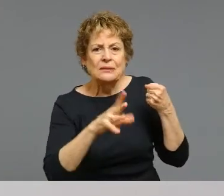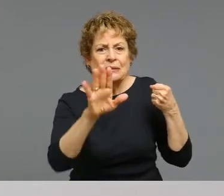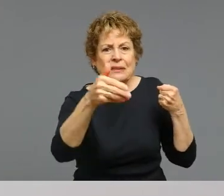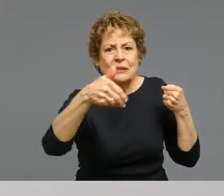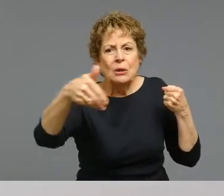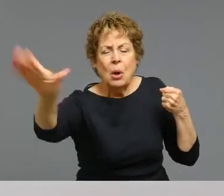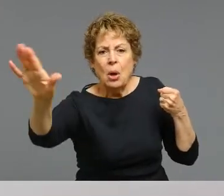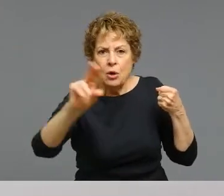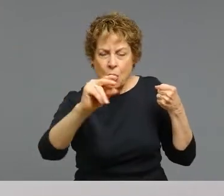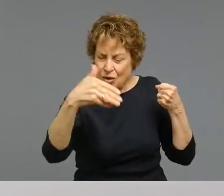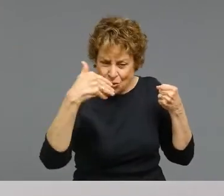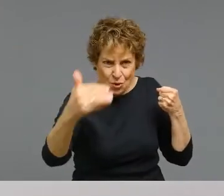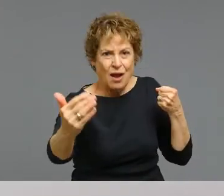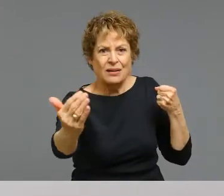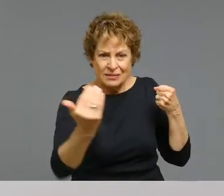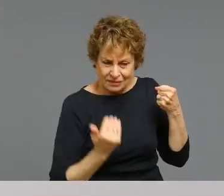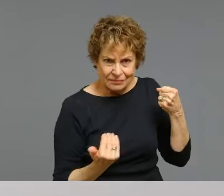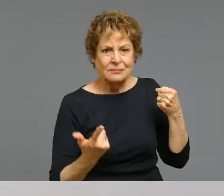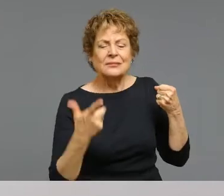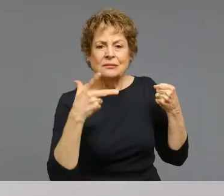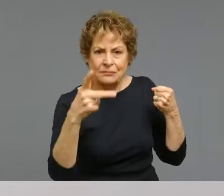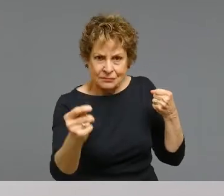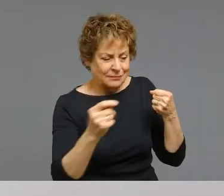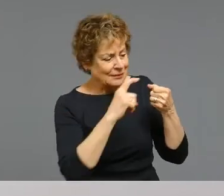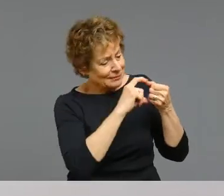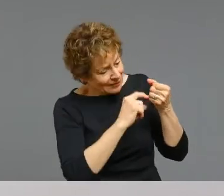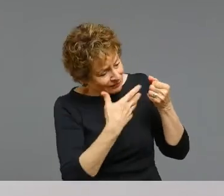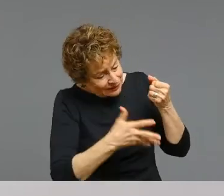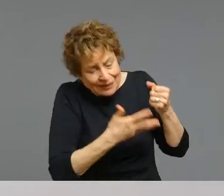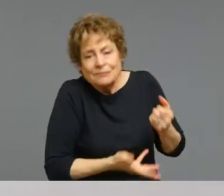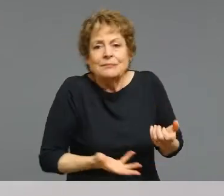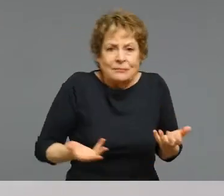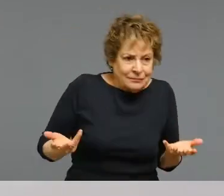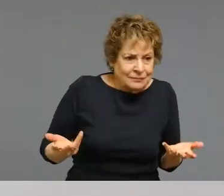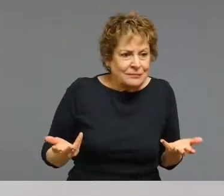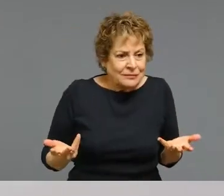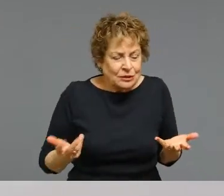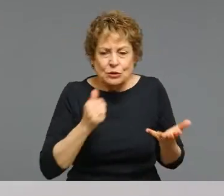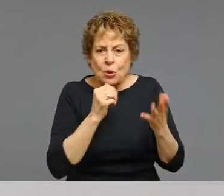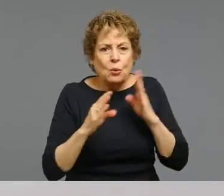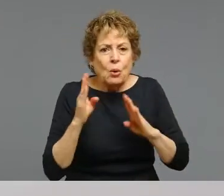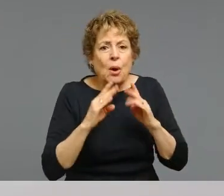that's the urgency right now, is to get as many people vaccinated as possible.